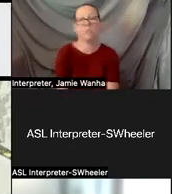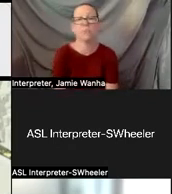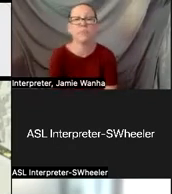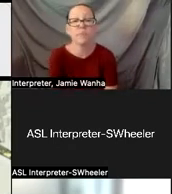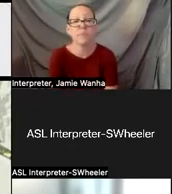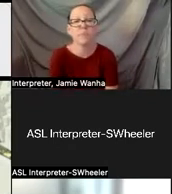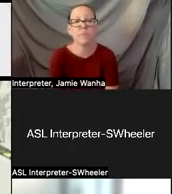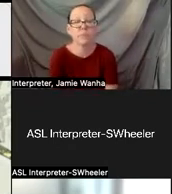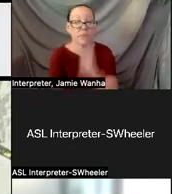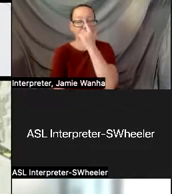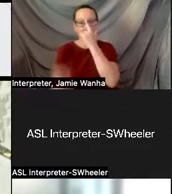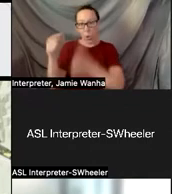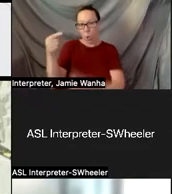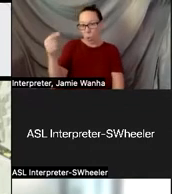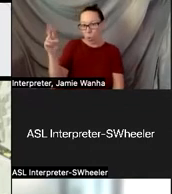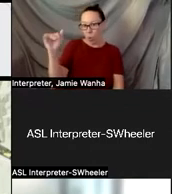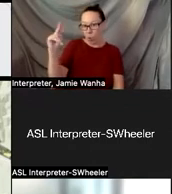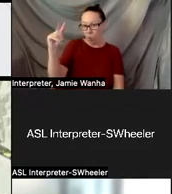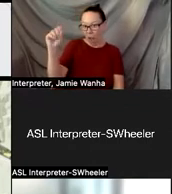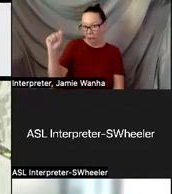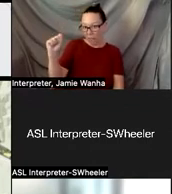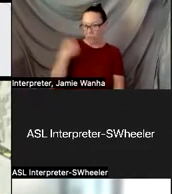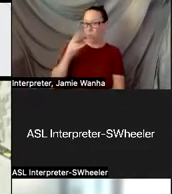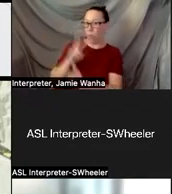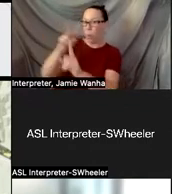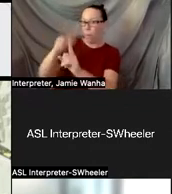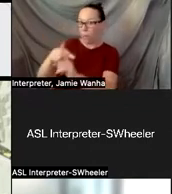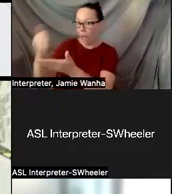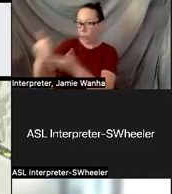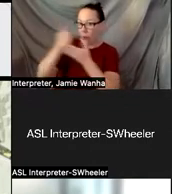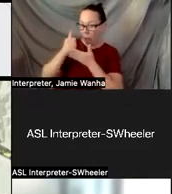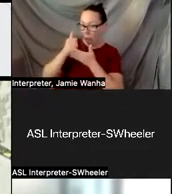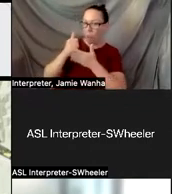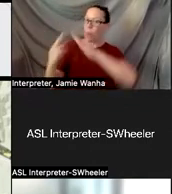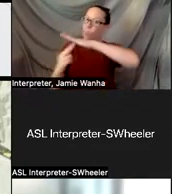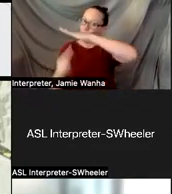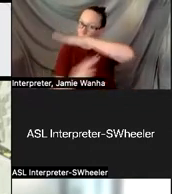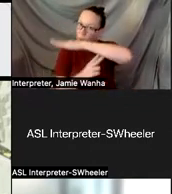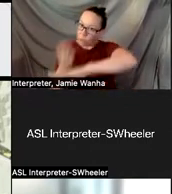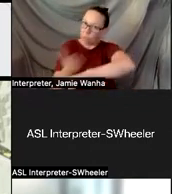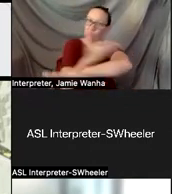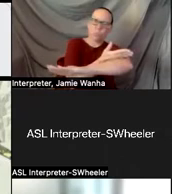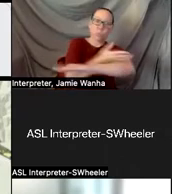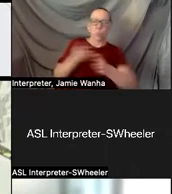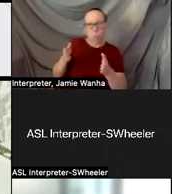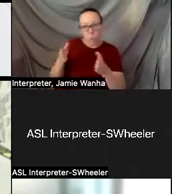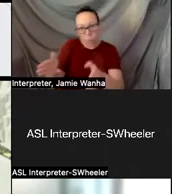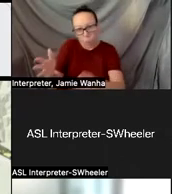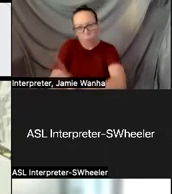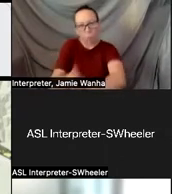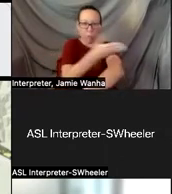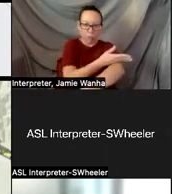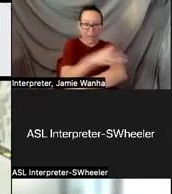help improve things like bridges and roads. And so we are really focused on doing that. And that